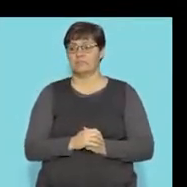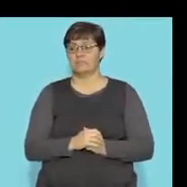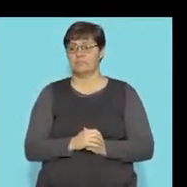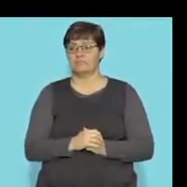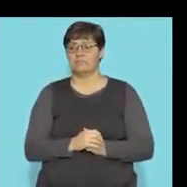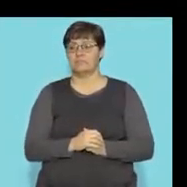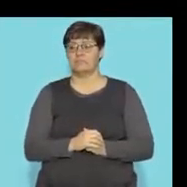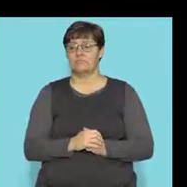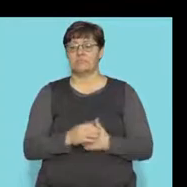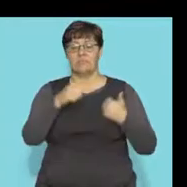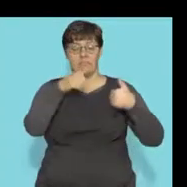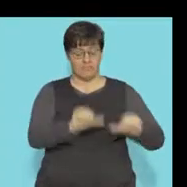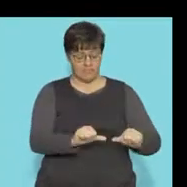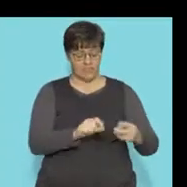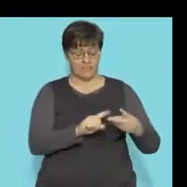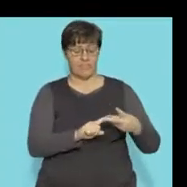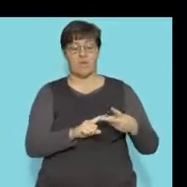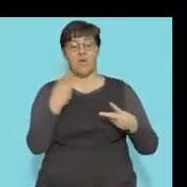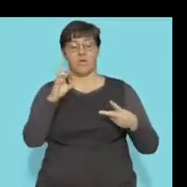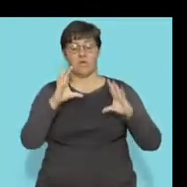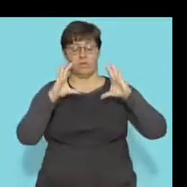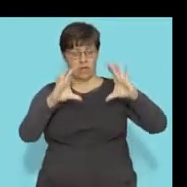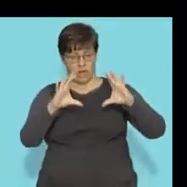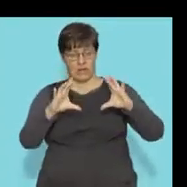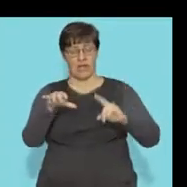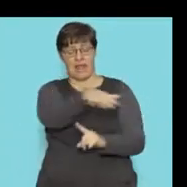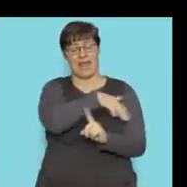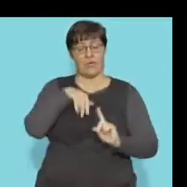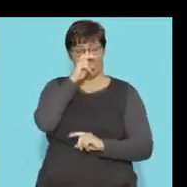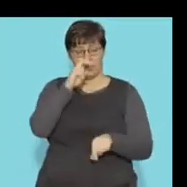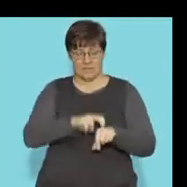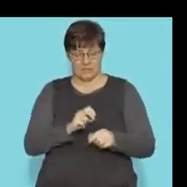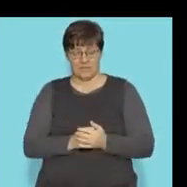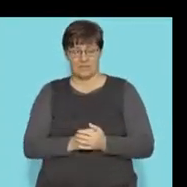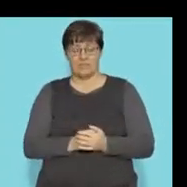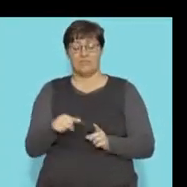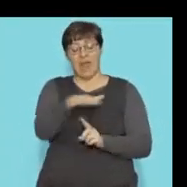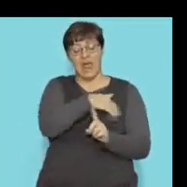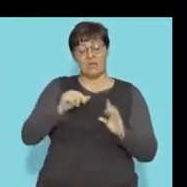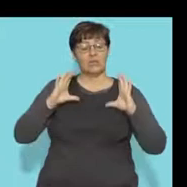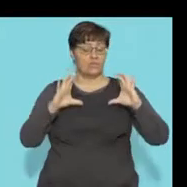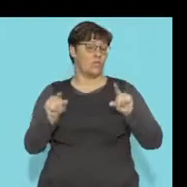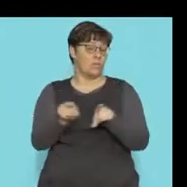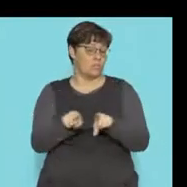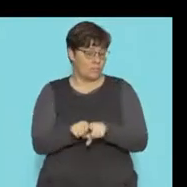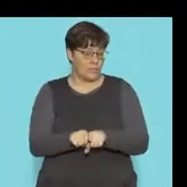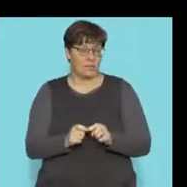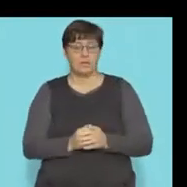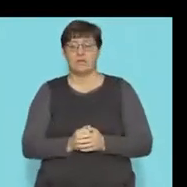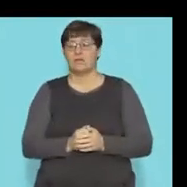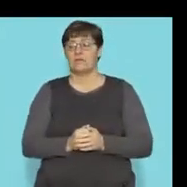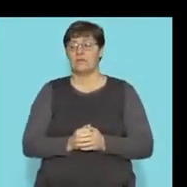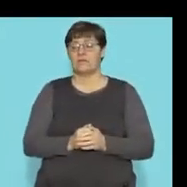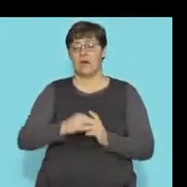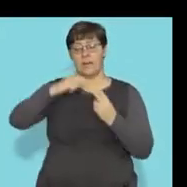Next, I'm going to need the area of the golden circle. And I know that the area of a circle is equal to